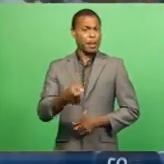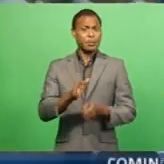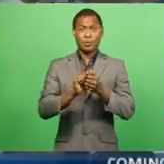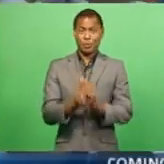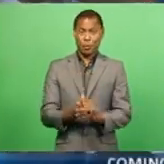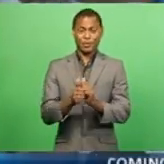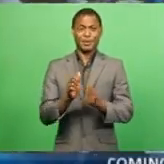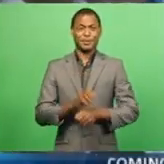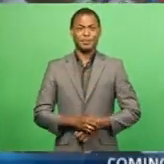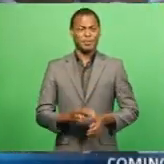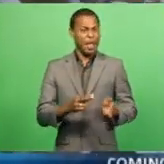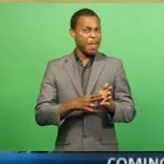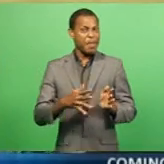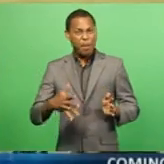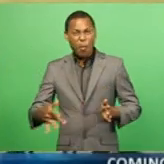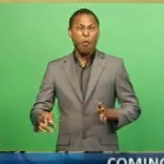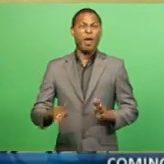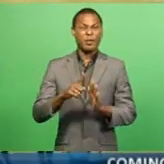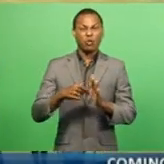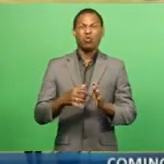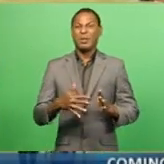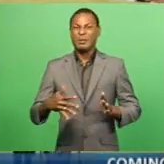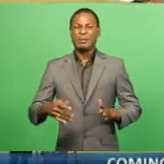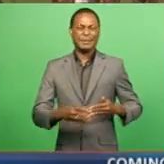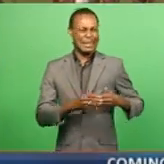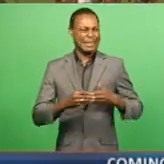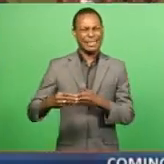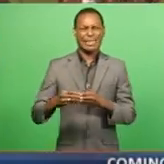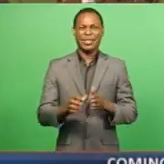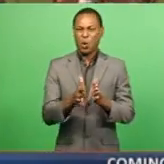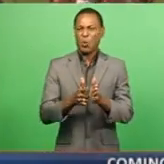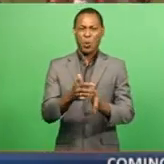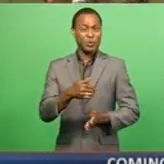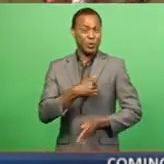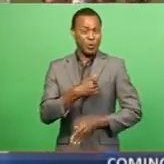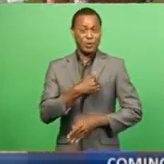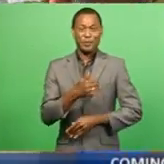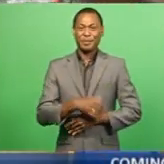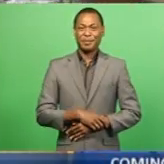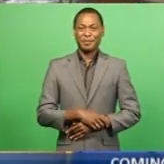sports, Natambua and Jasper leads Lautoka Zone.